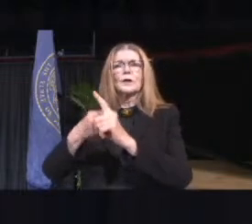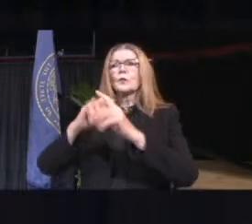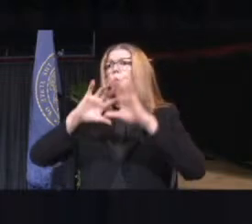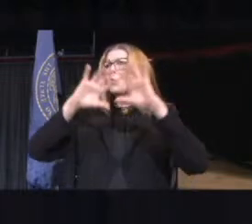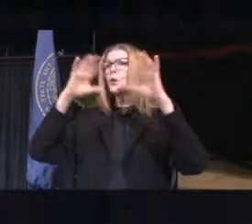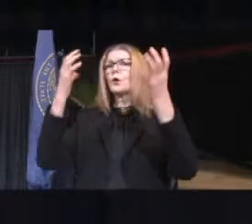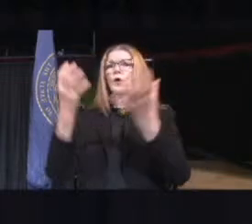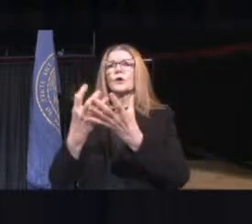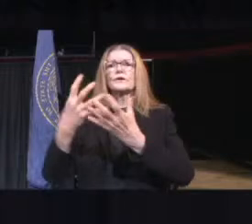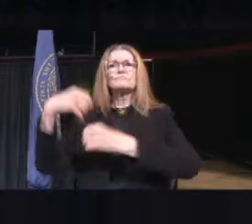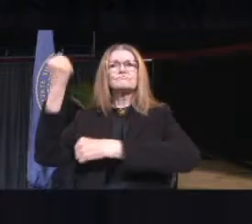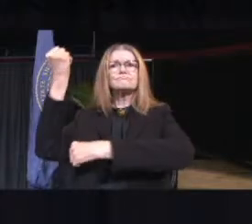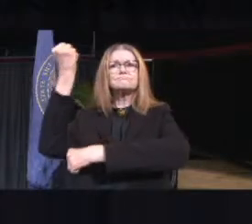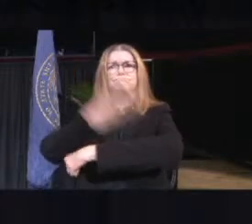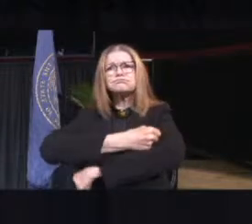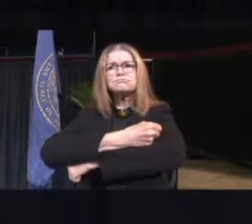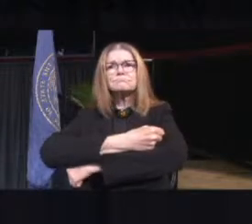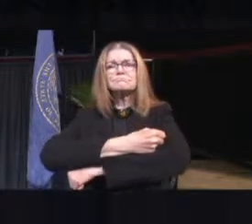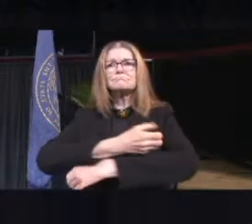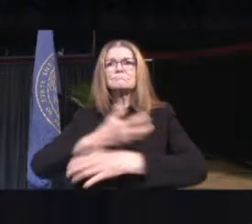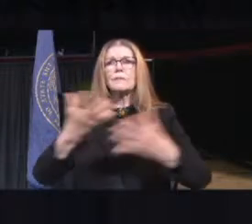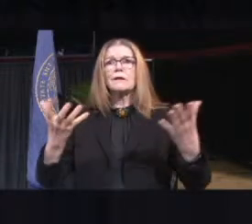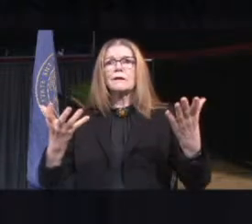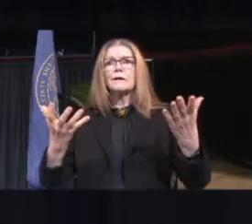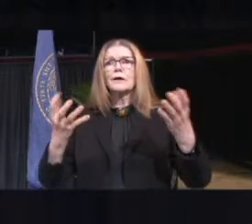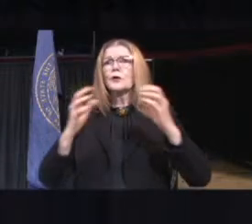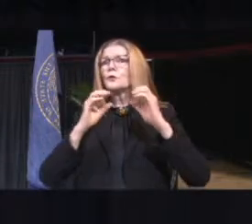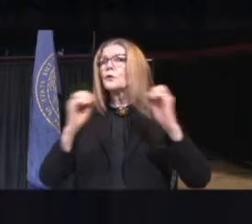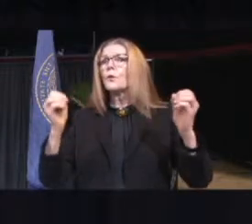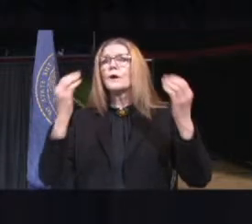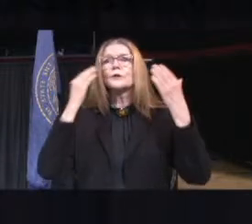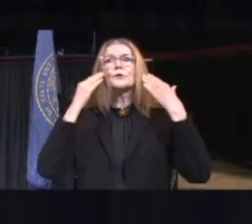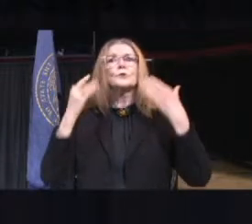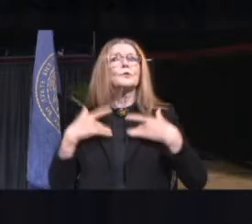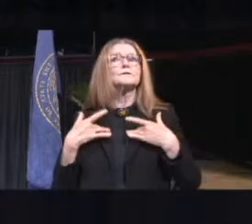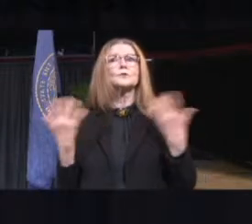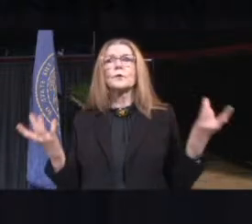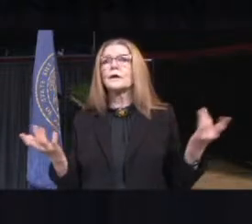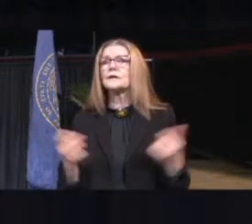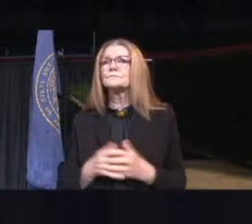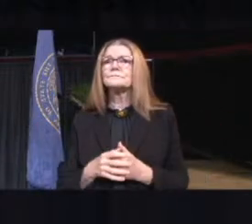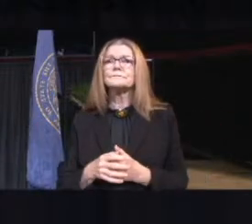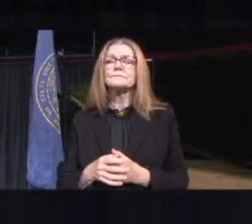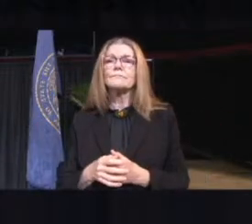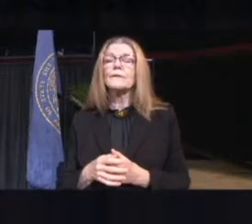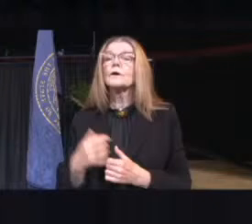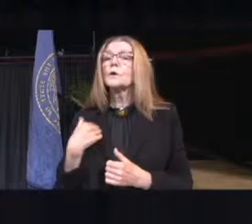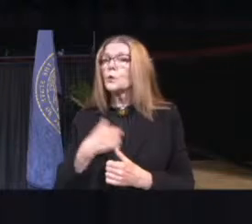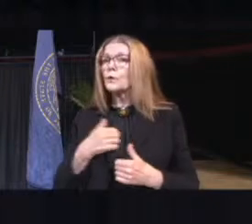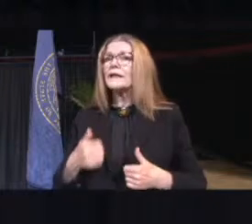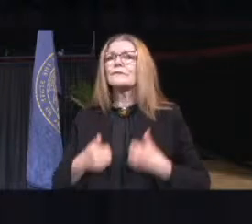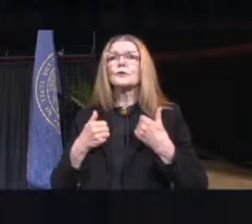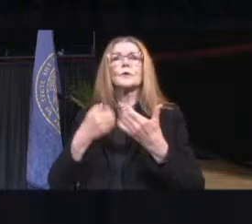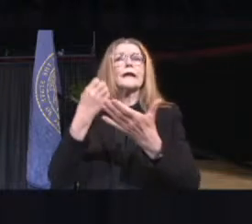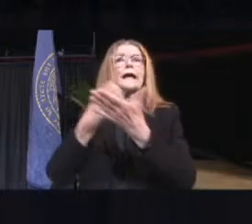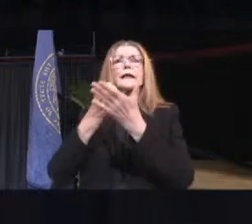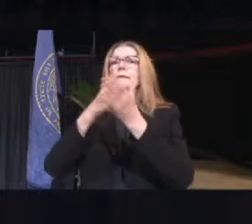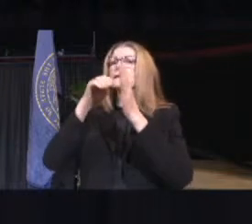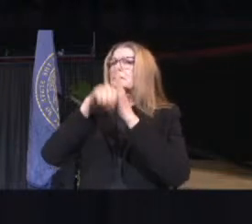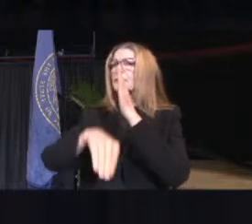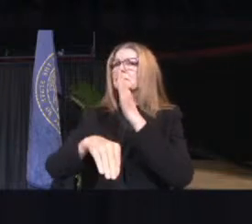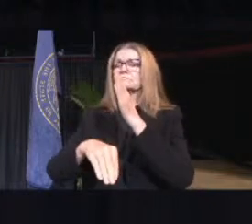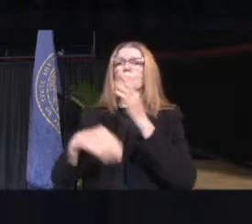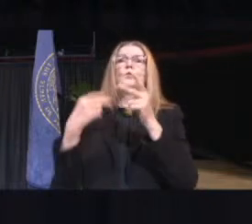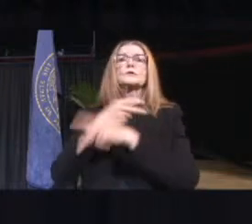down and everyone had no idea what was going on. We lived through one of the biggest economic declines since the Great